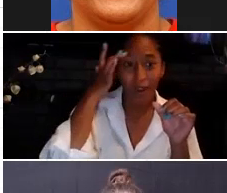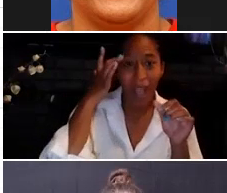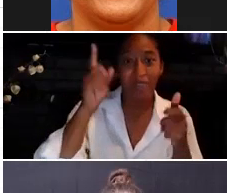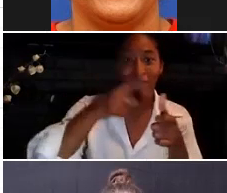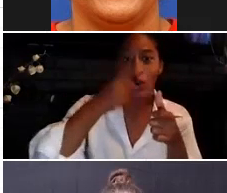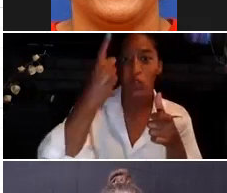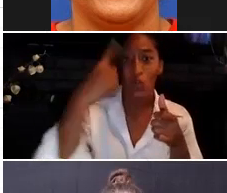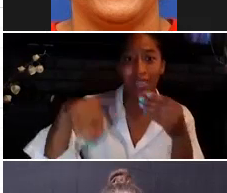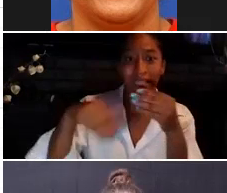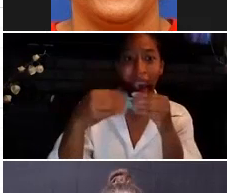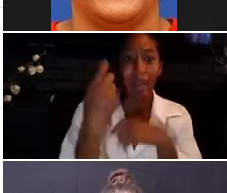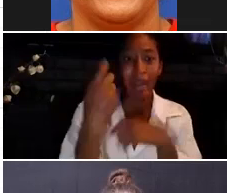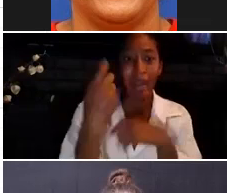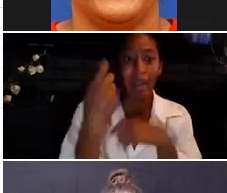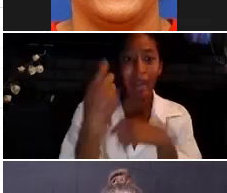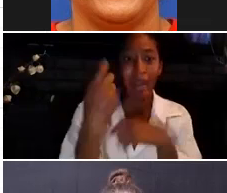right. So